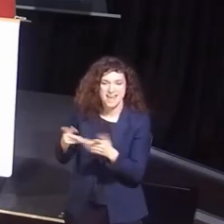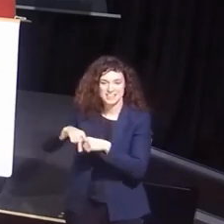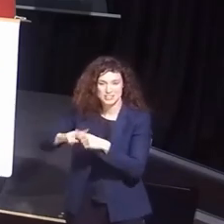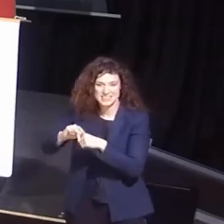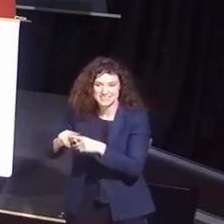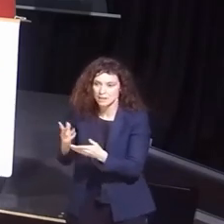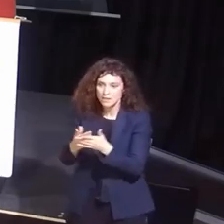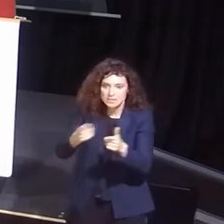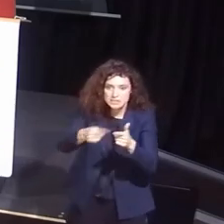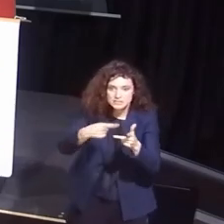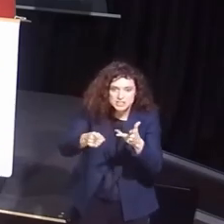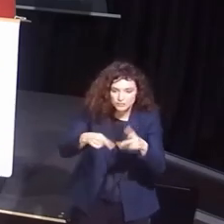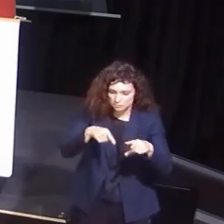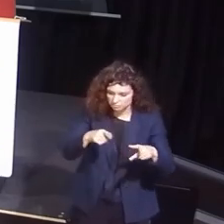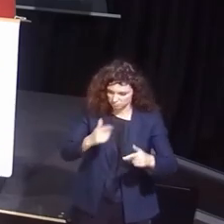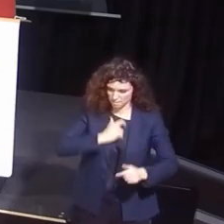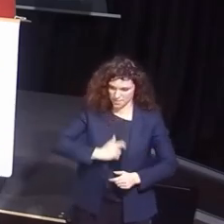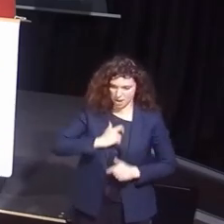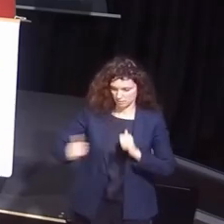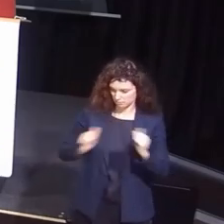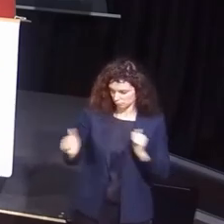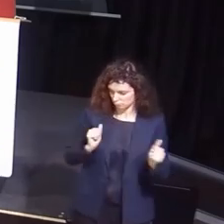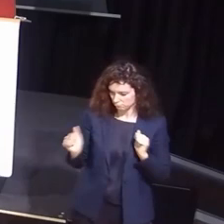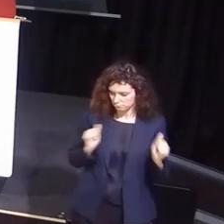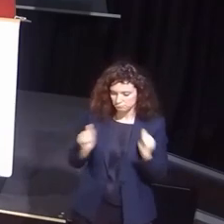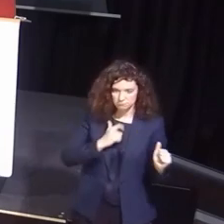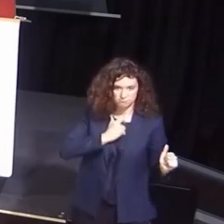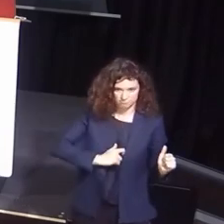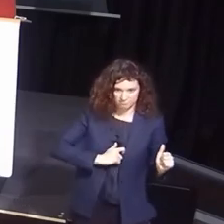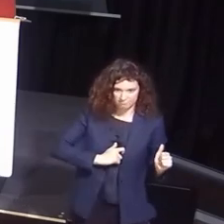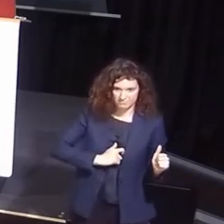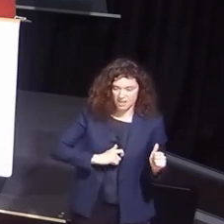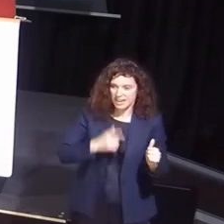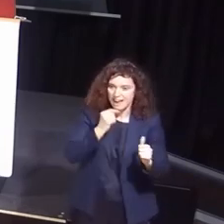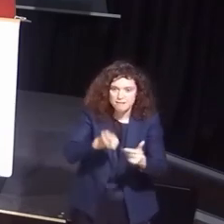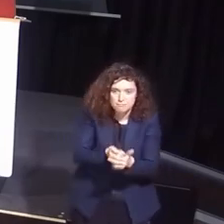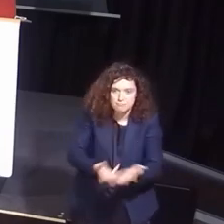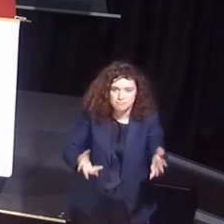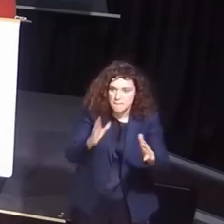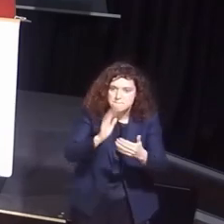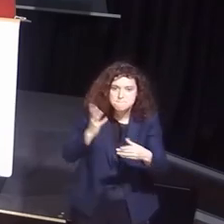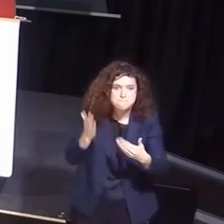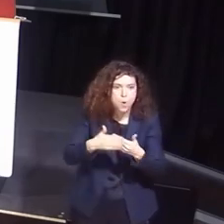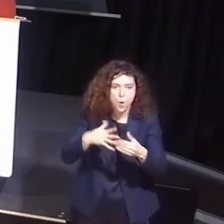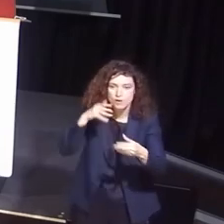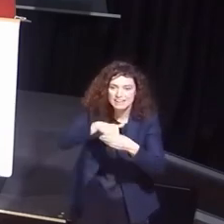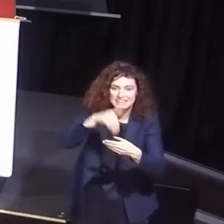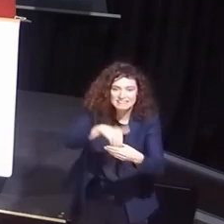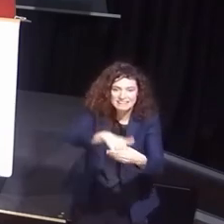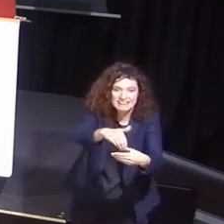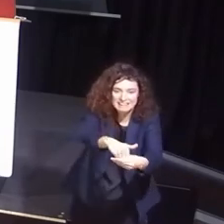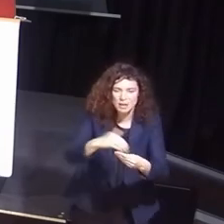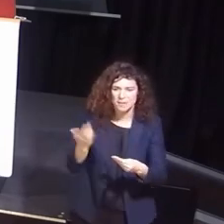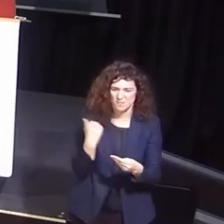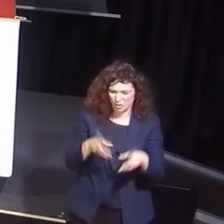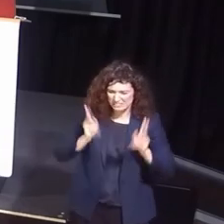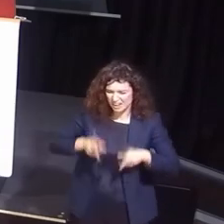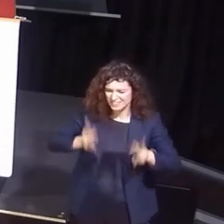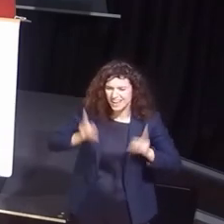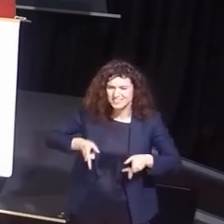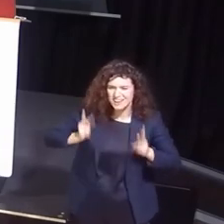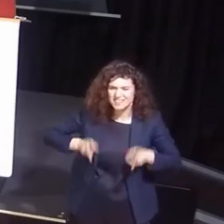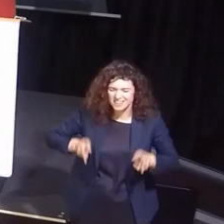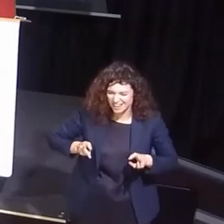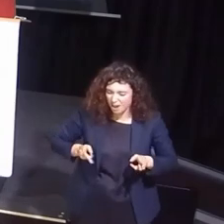ways of playing the game. And it stopped becoming the Stop Jamie from Dying game, and the bloody, for crying out loud, Jamie's most valuable player